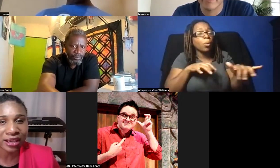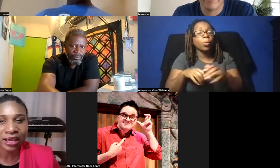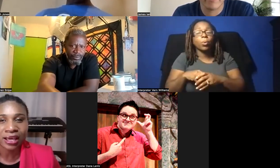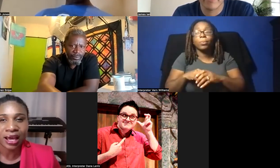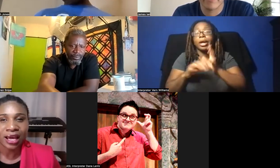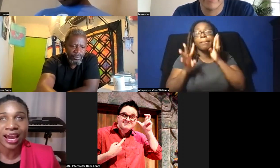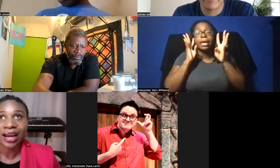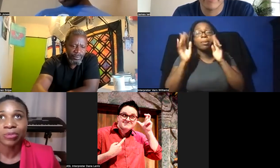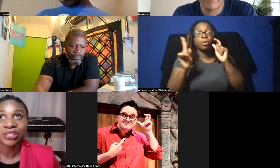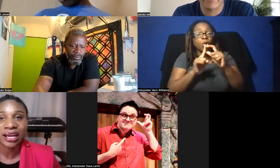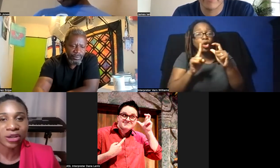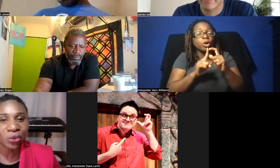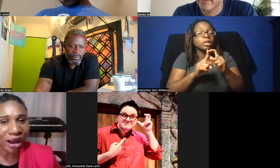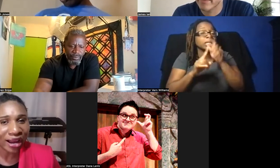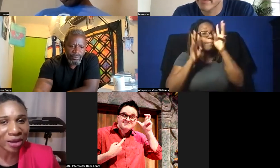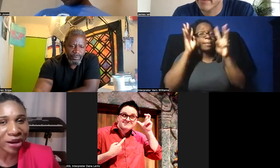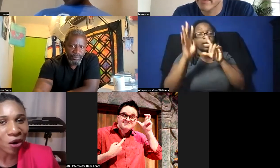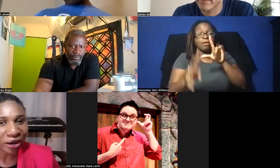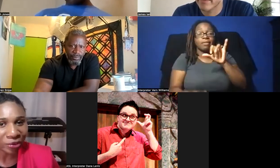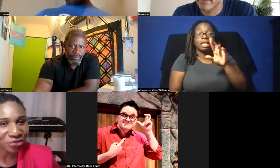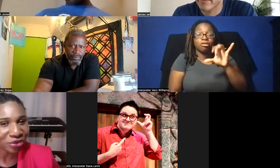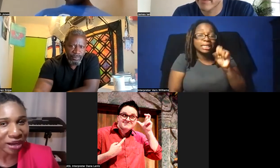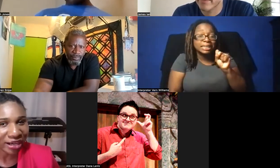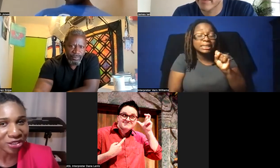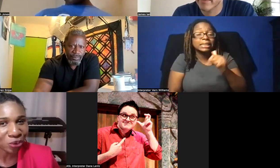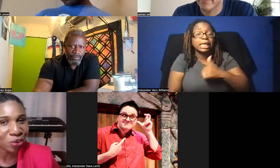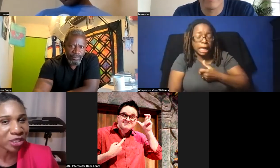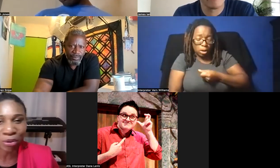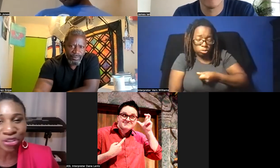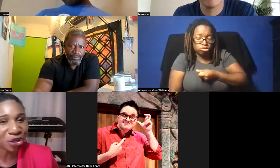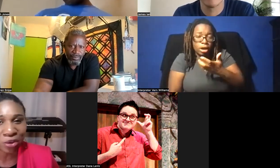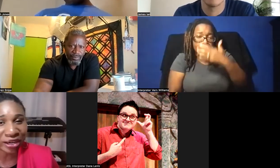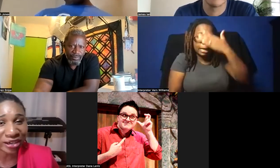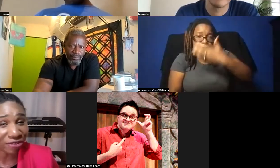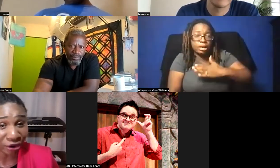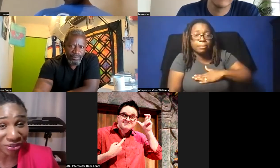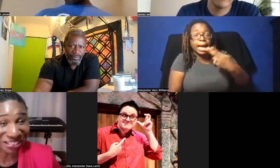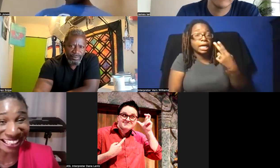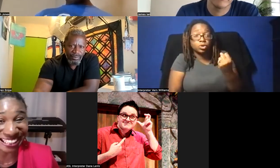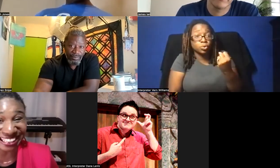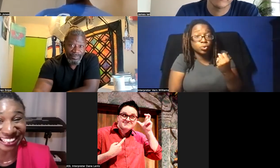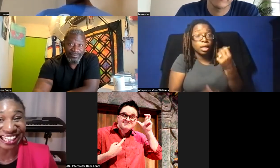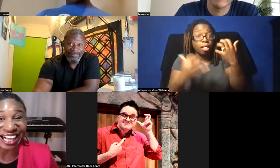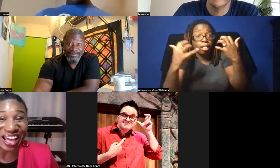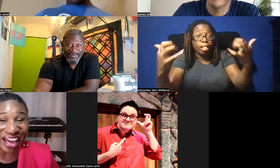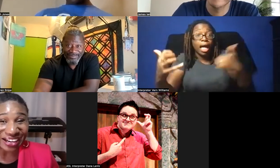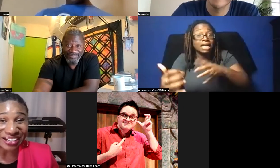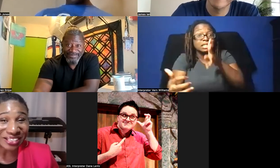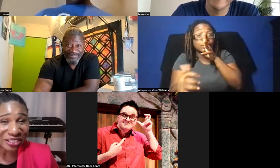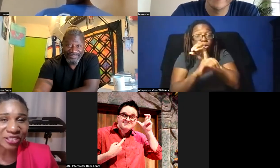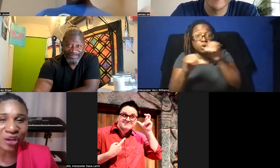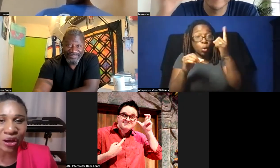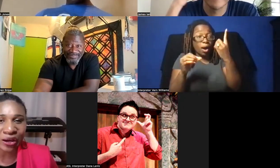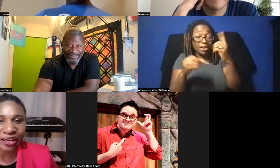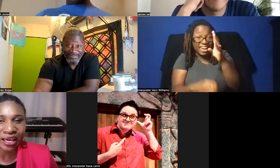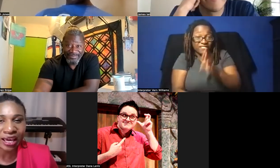lyrics. And I was like crying my heart out in front of my high school, who I spoke to no one ever. And I sang